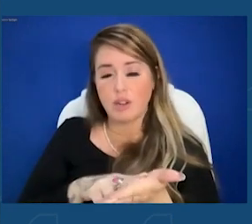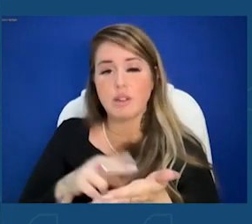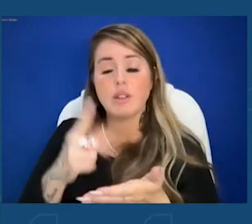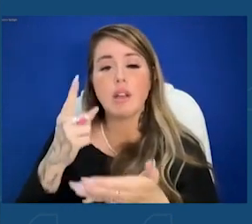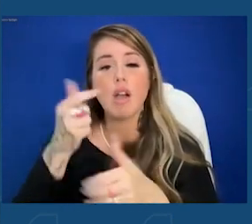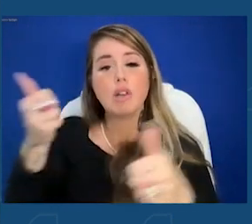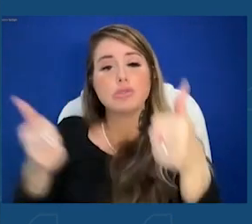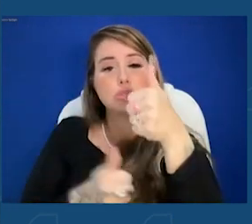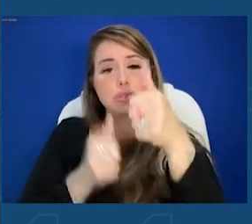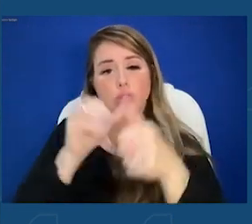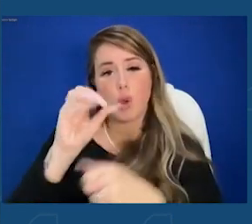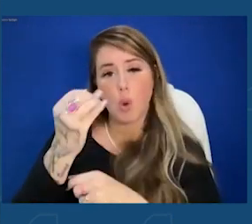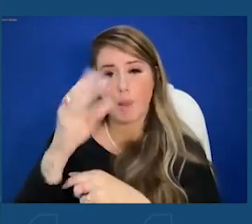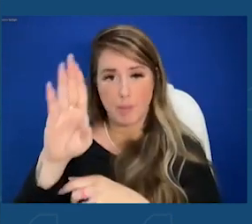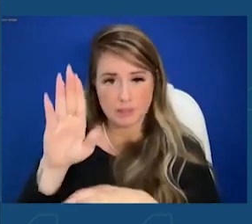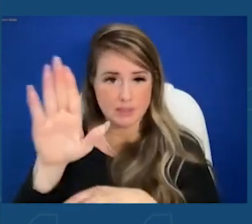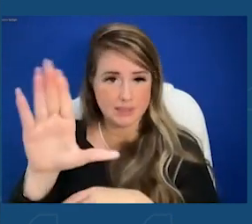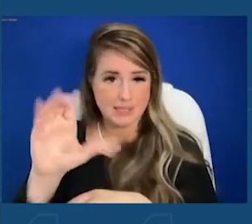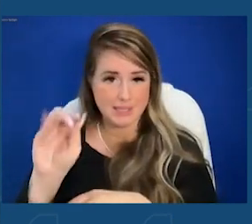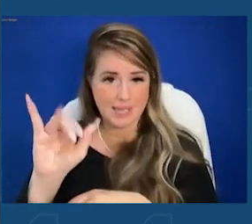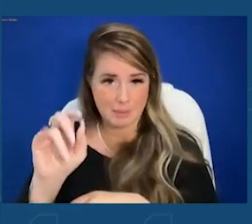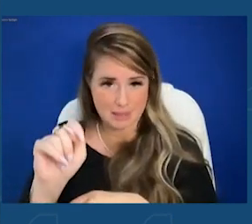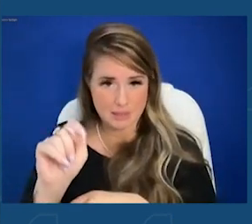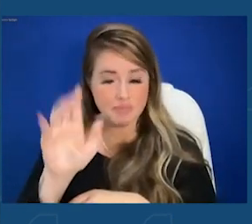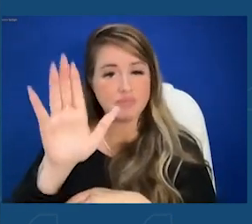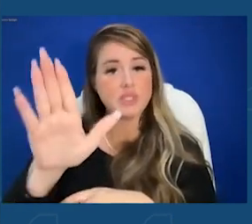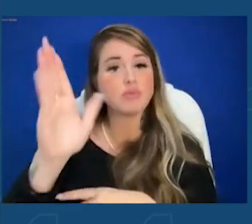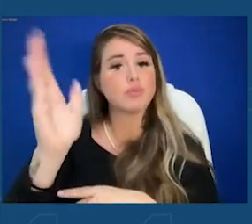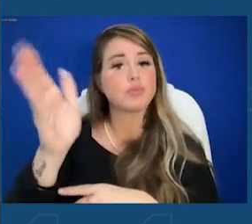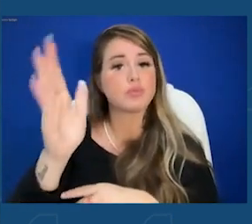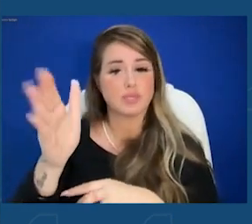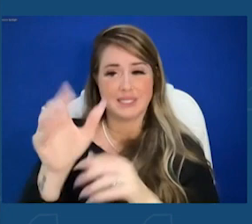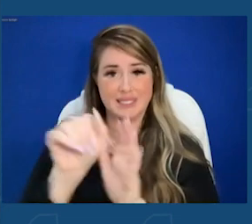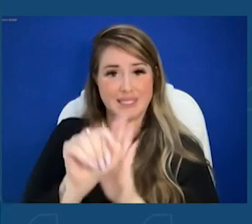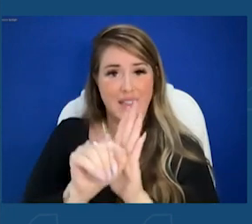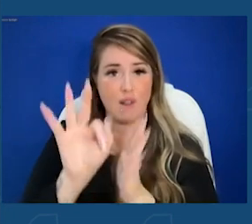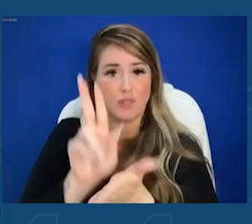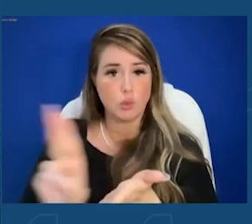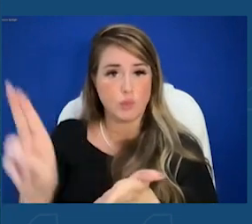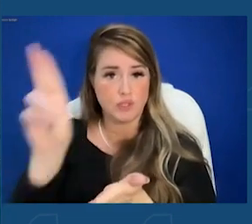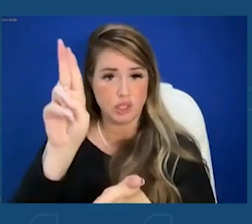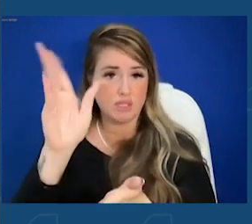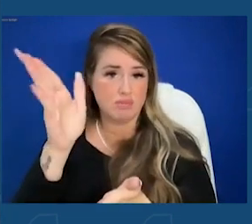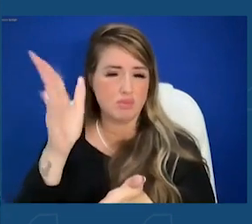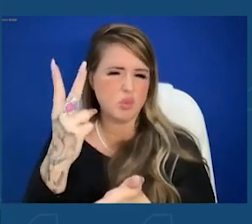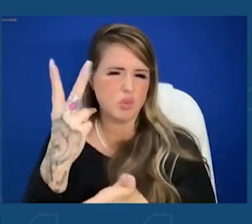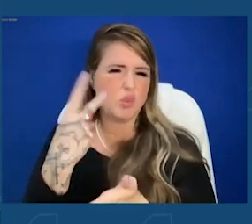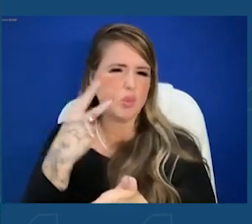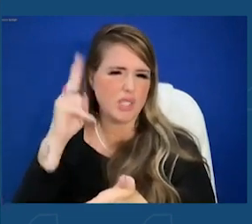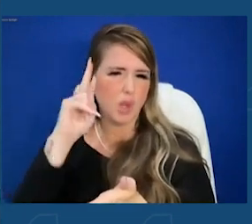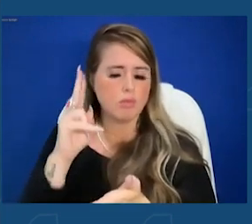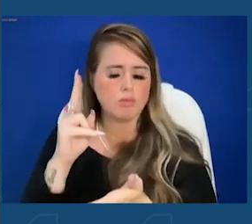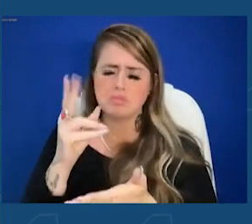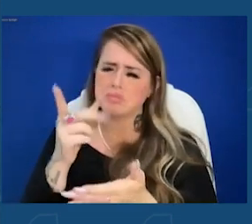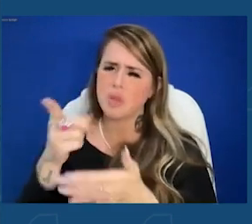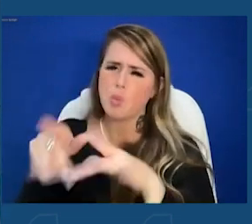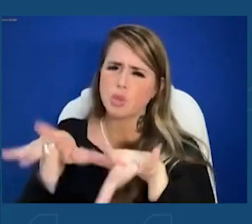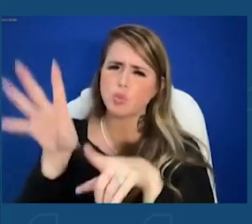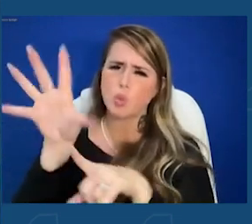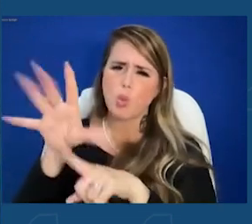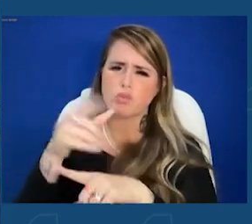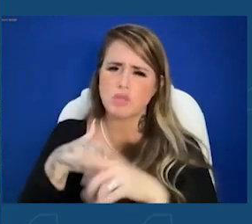cabinet. His State of the University address 2 days ago, which is recorded, and I would encourage you to listen to it, was